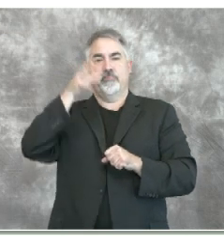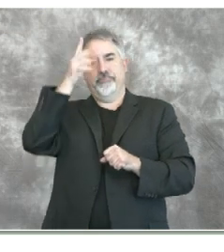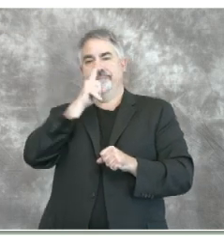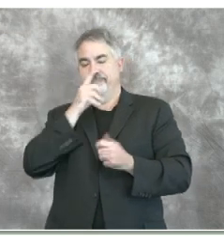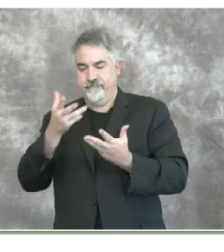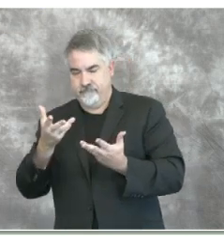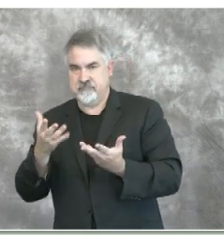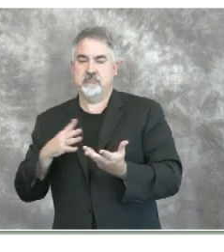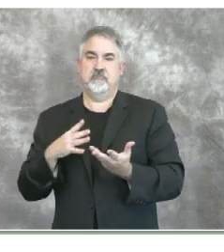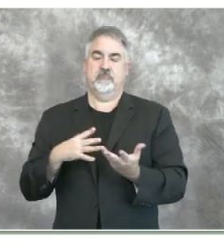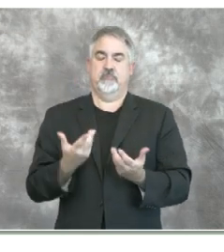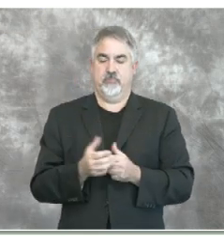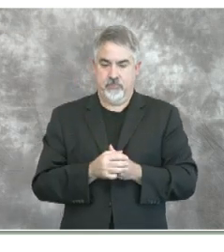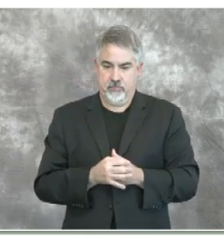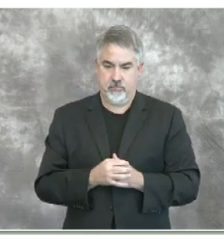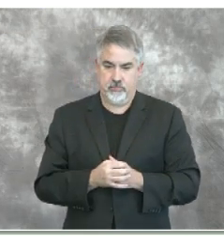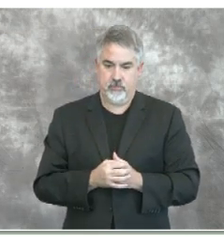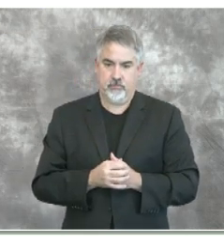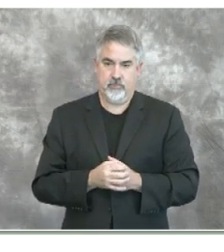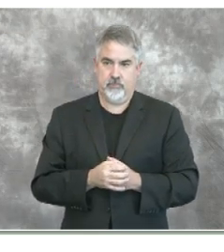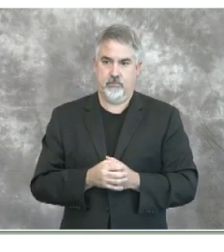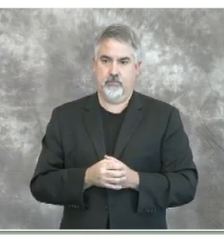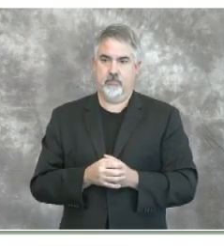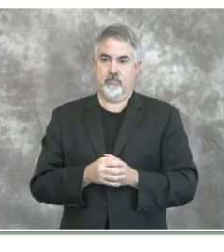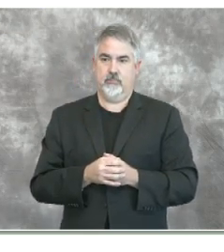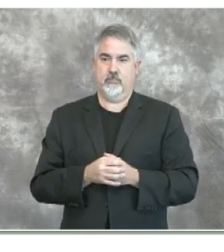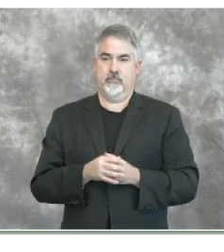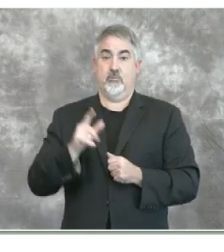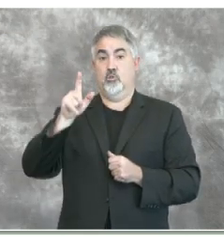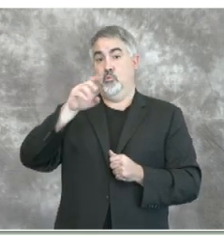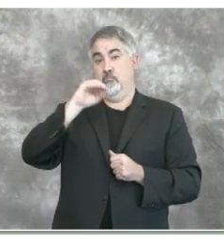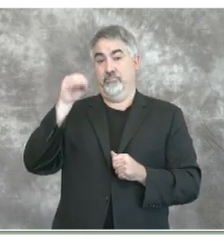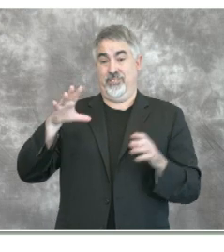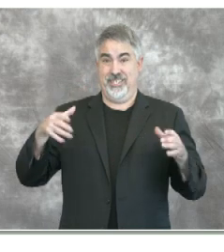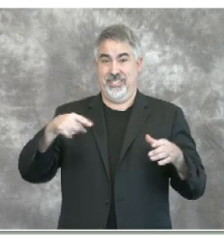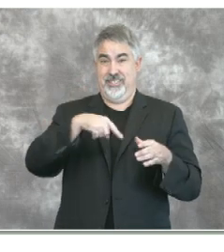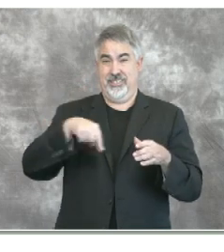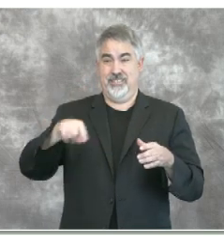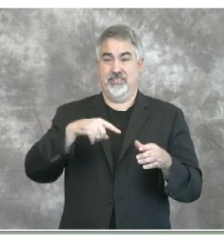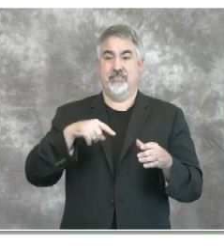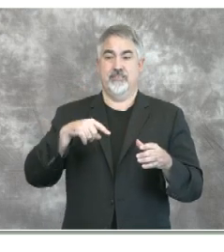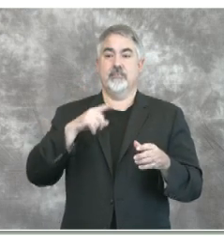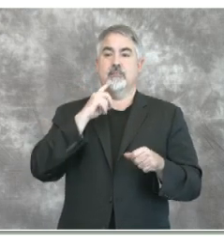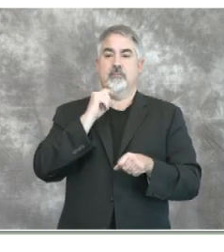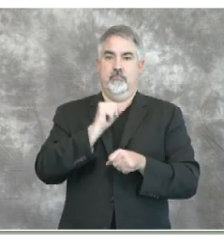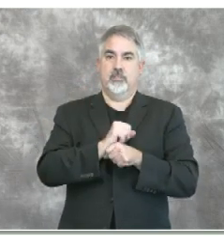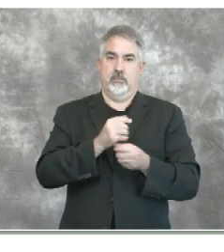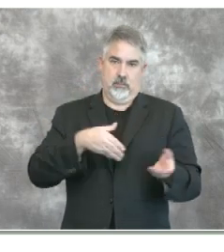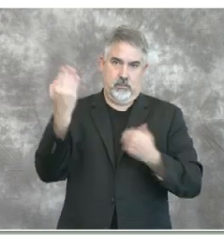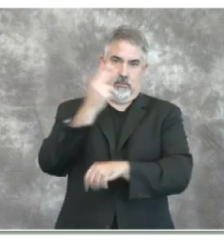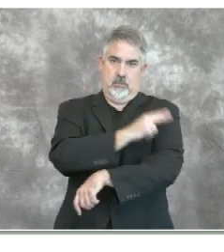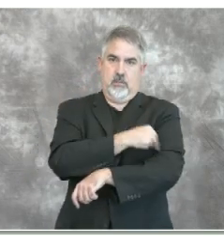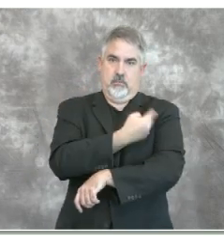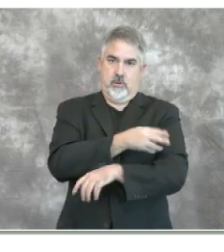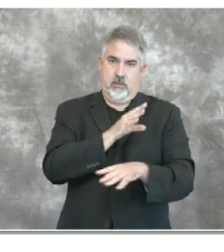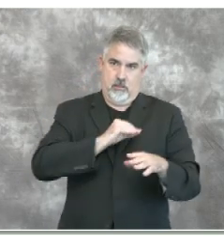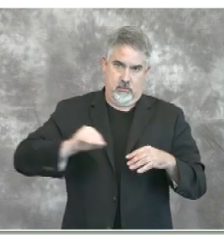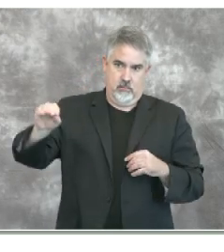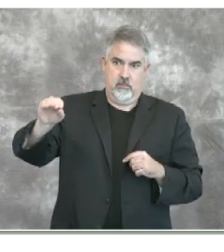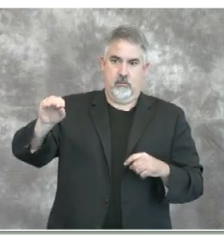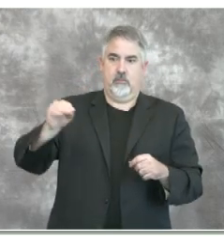time. 348, or 21%, of the cases have been hospitalized. 132,